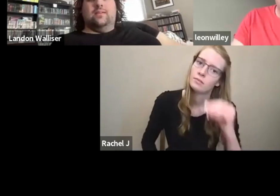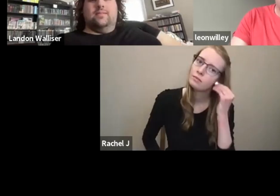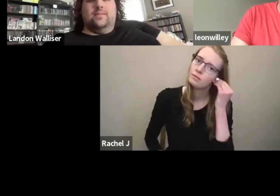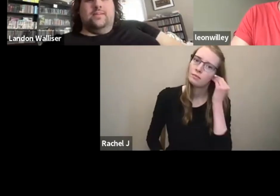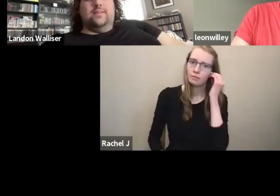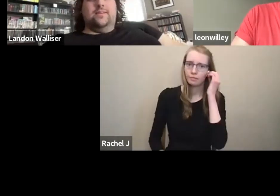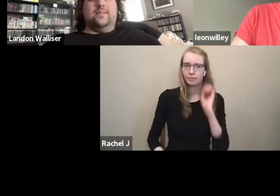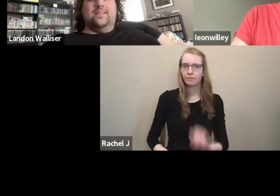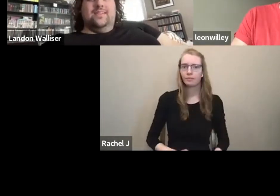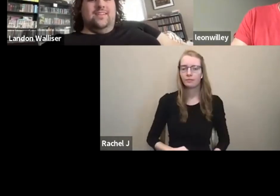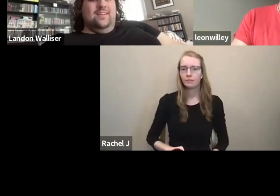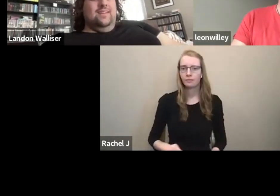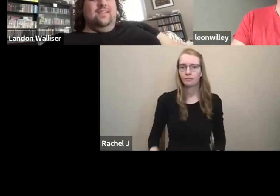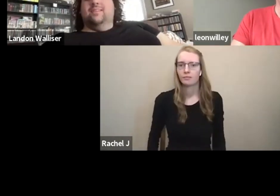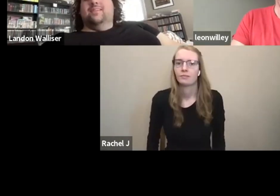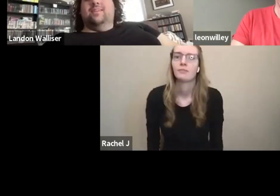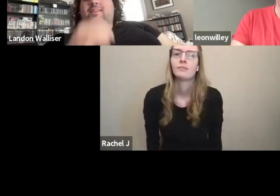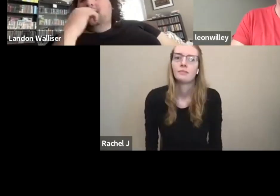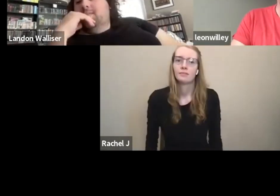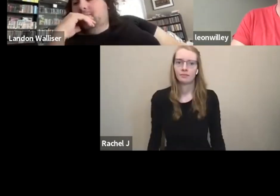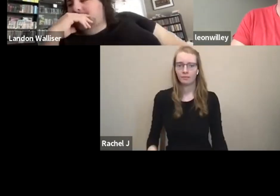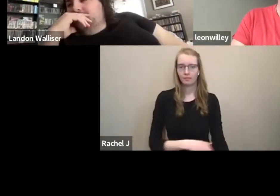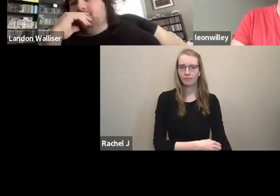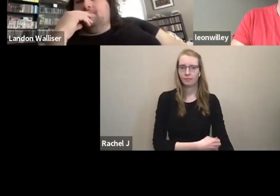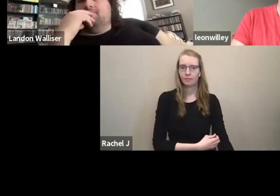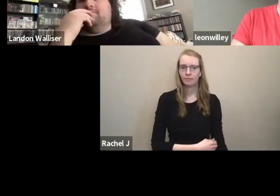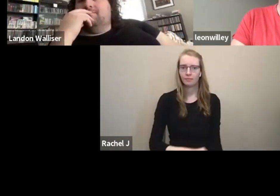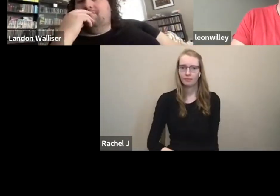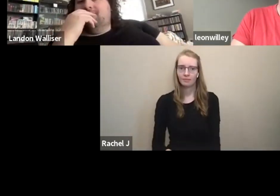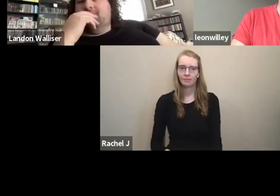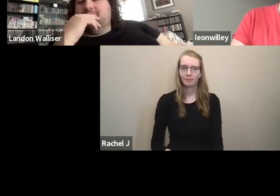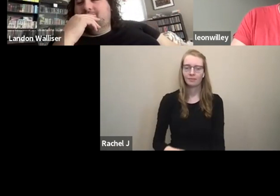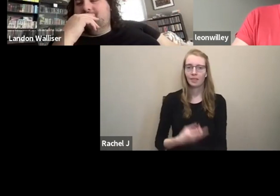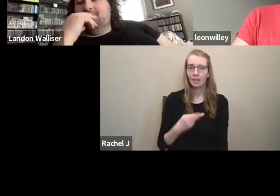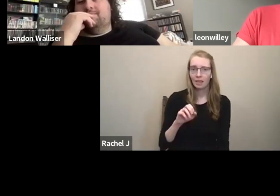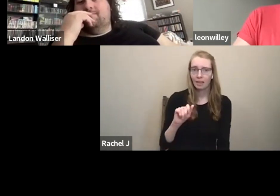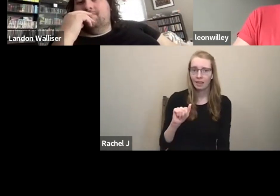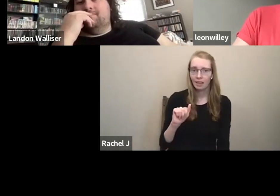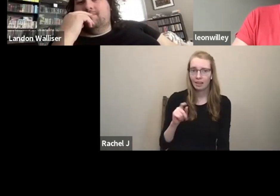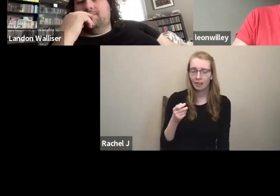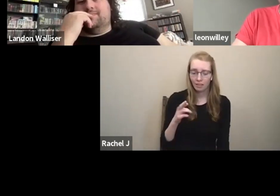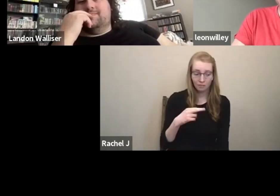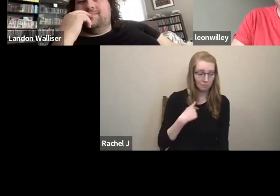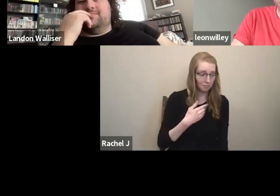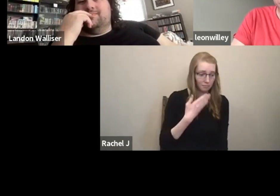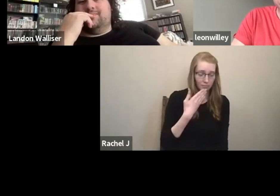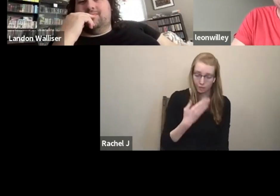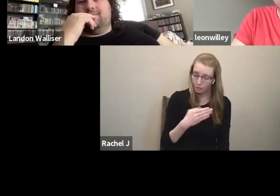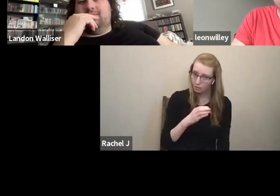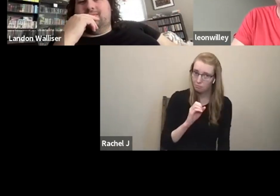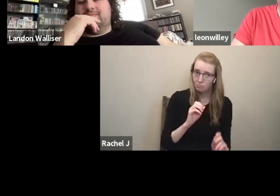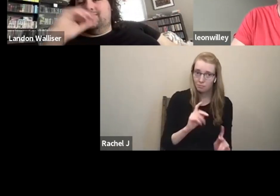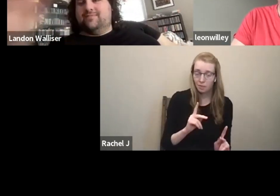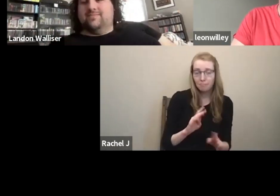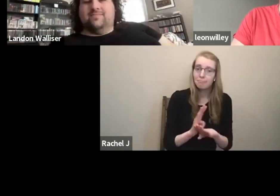How are you up there in Saskatoon? I'm well. That's good. I'm okay. Yeah.